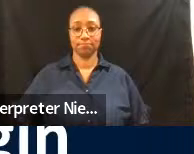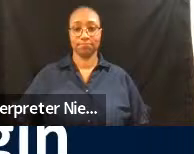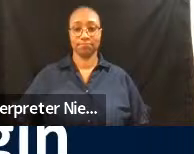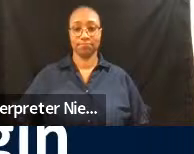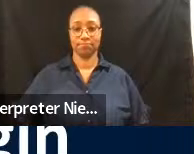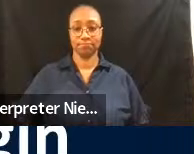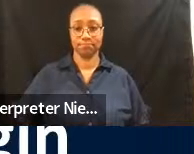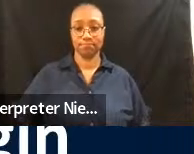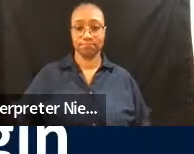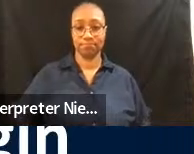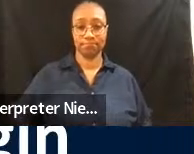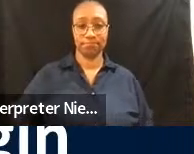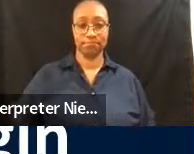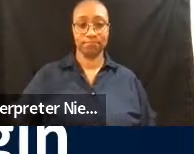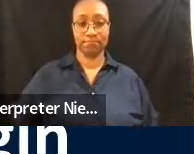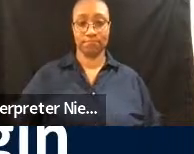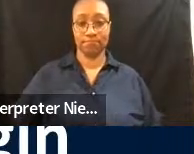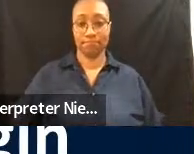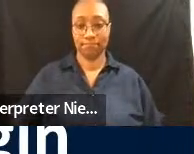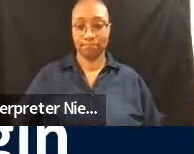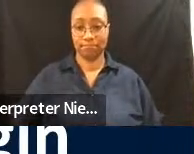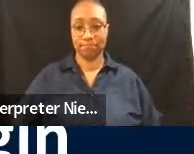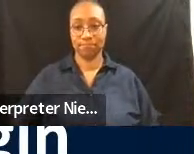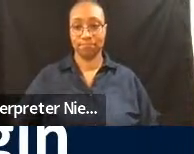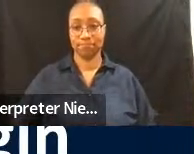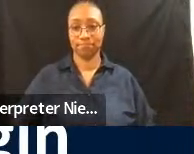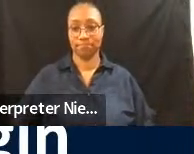example, I'll look at this.